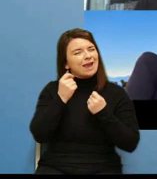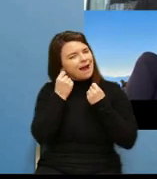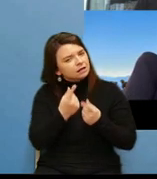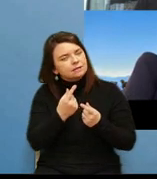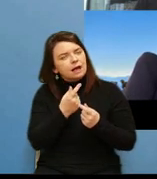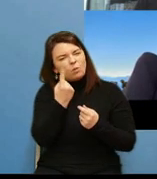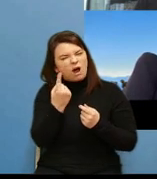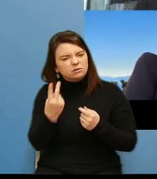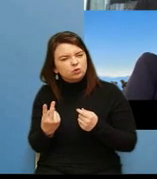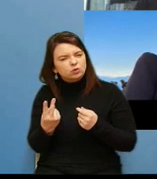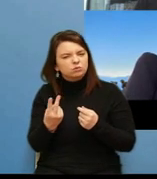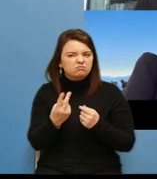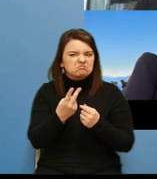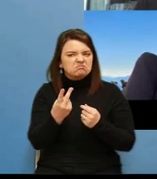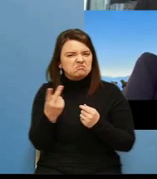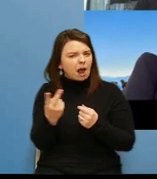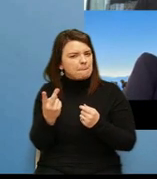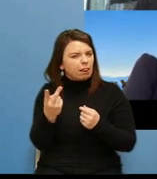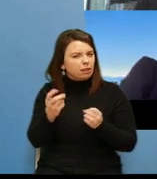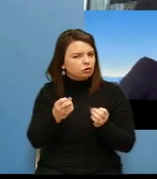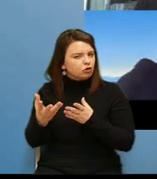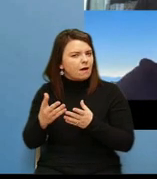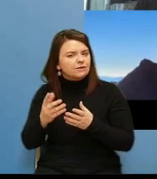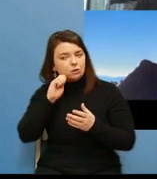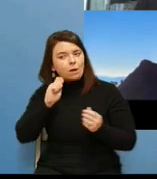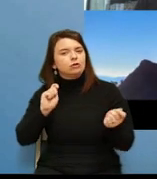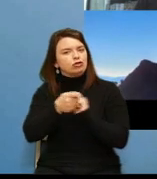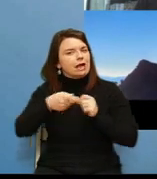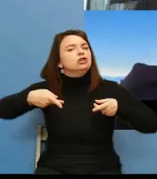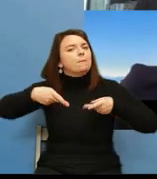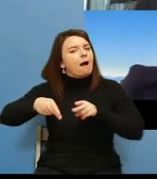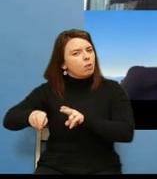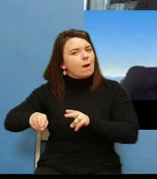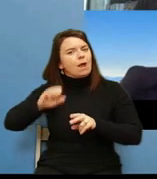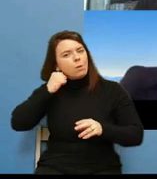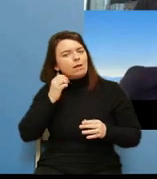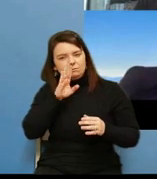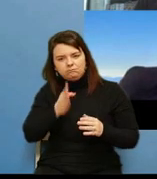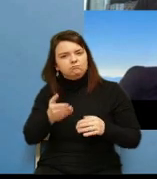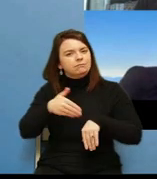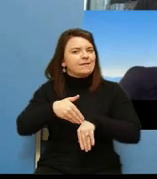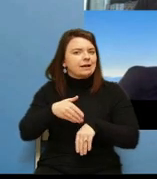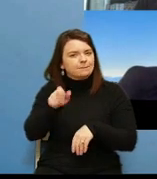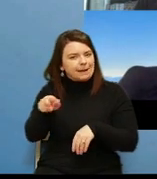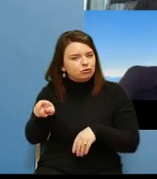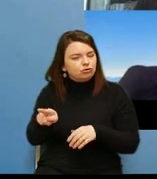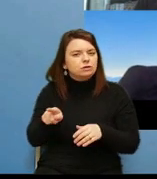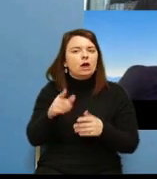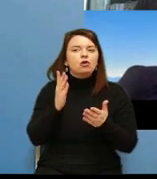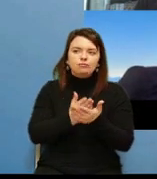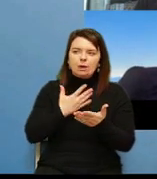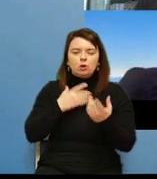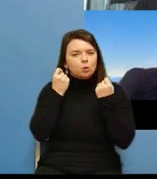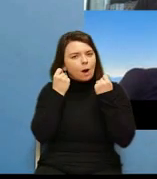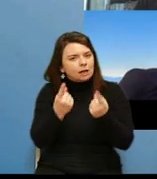reviews undertaken. We understand that there's 1 or 2, and it is literally a couple of services that will result in change of pathway, which will directly